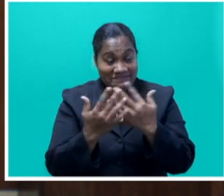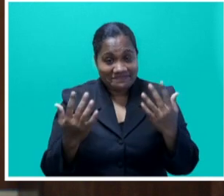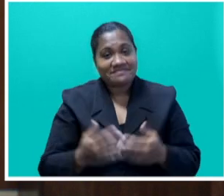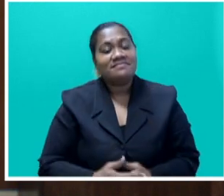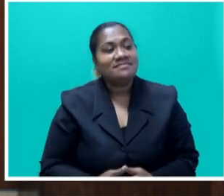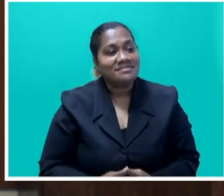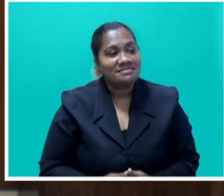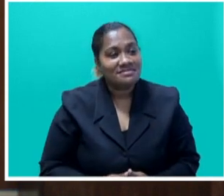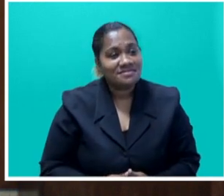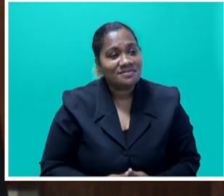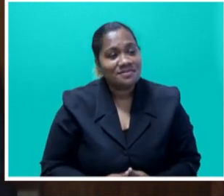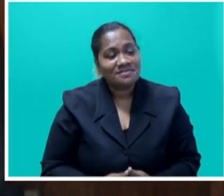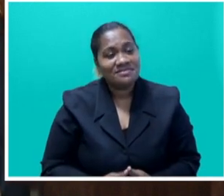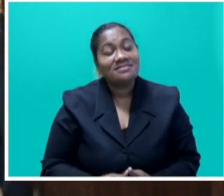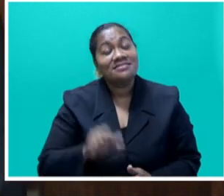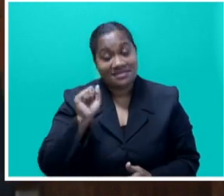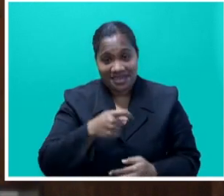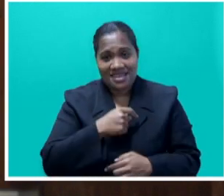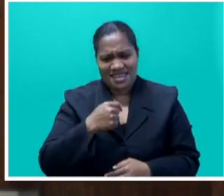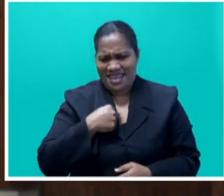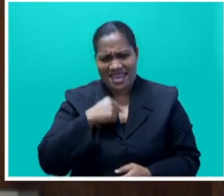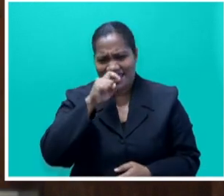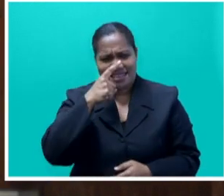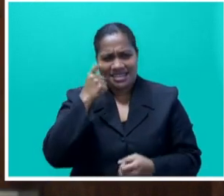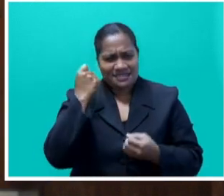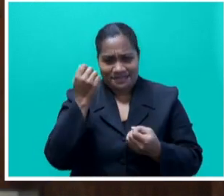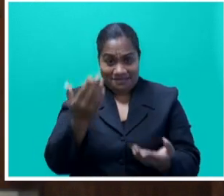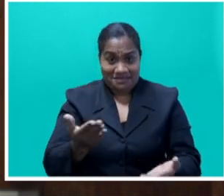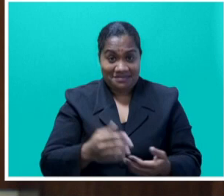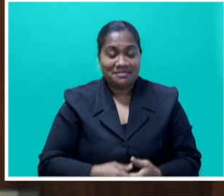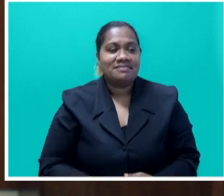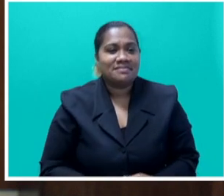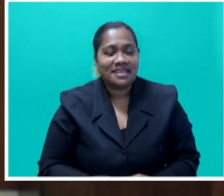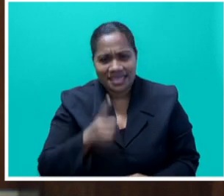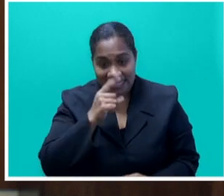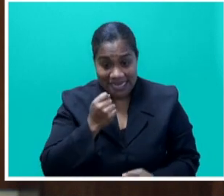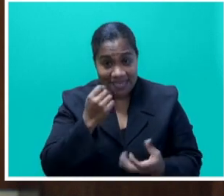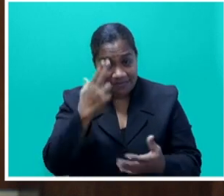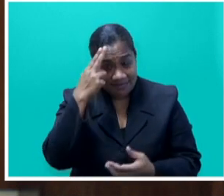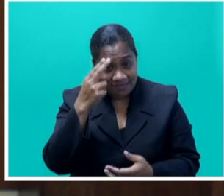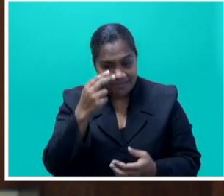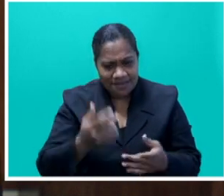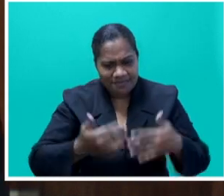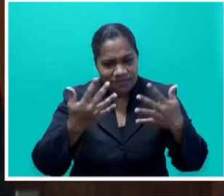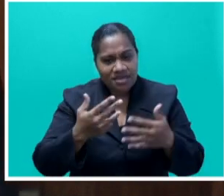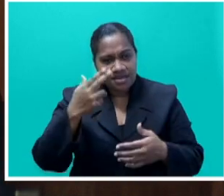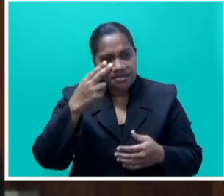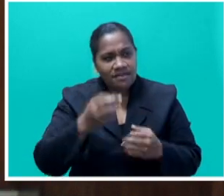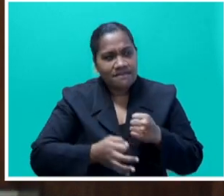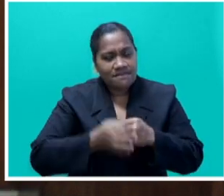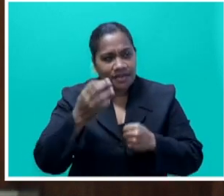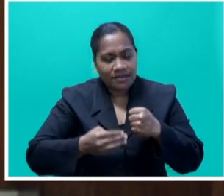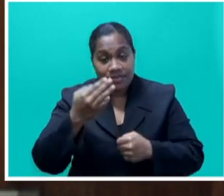have hearing impairments. Of course, I cannot give an ethnicity figure, but I can give you a male and female figure. We have